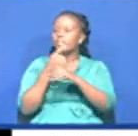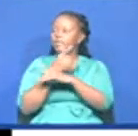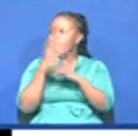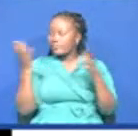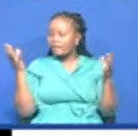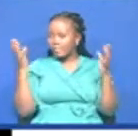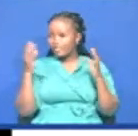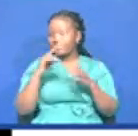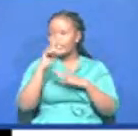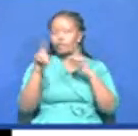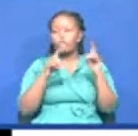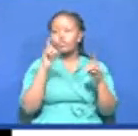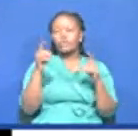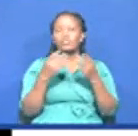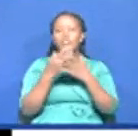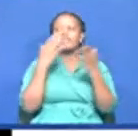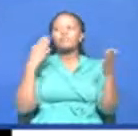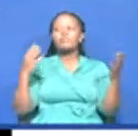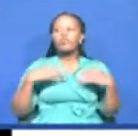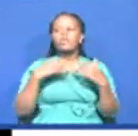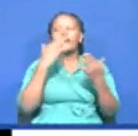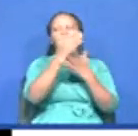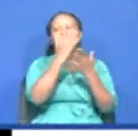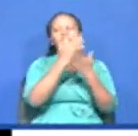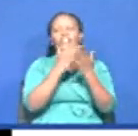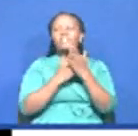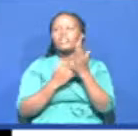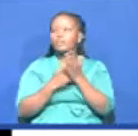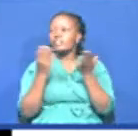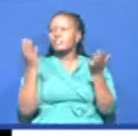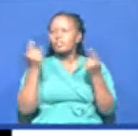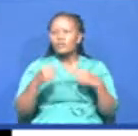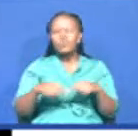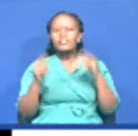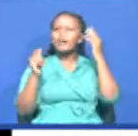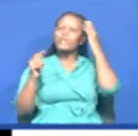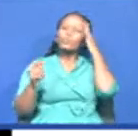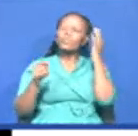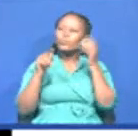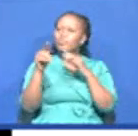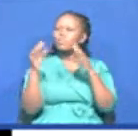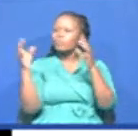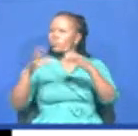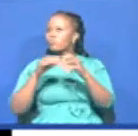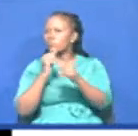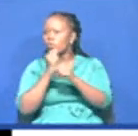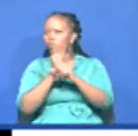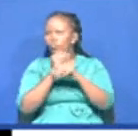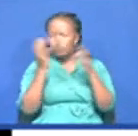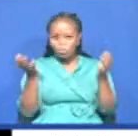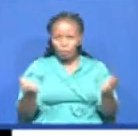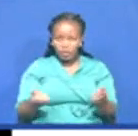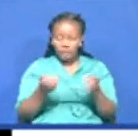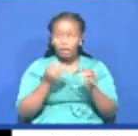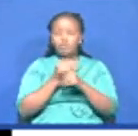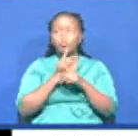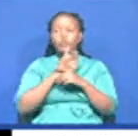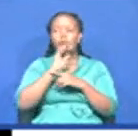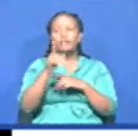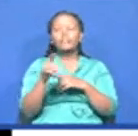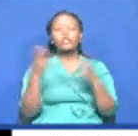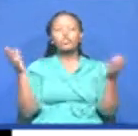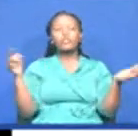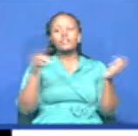have a plenary session to just find out what this particular authority is doing to ensure that we bring